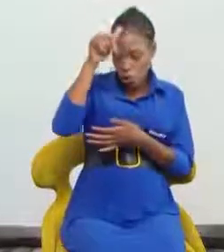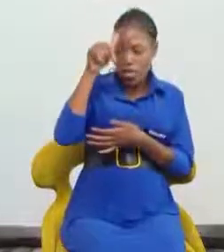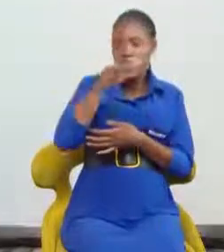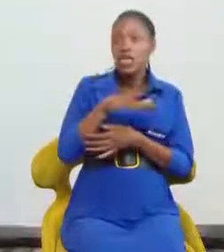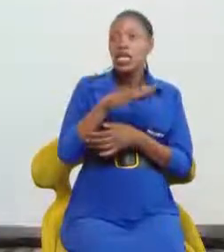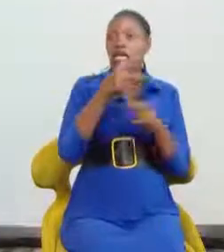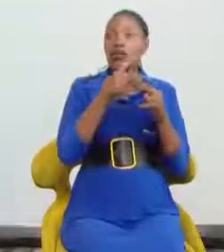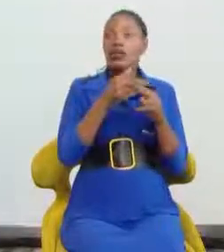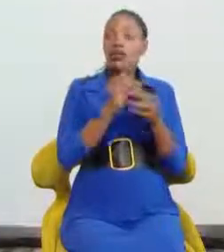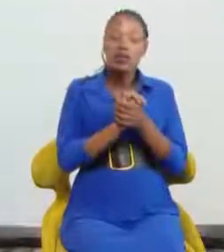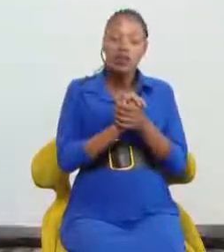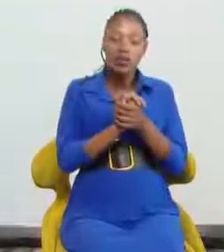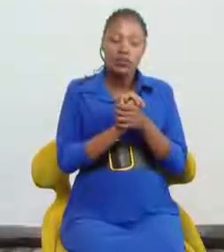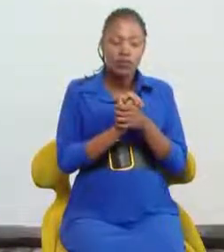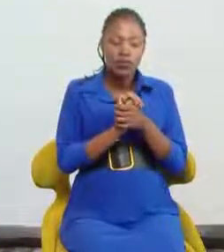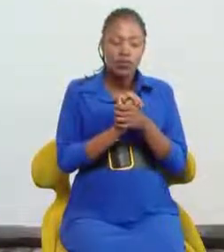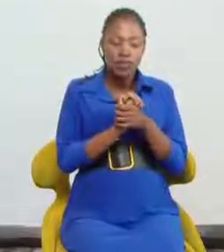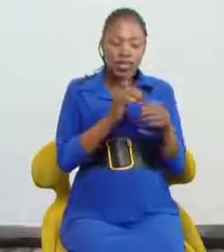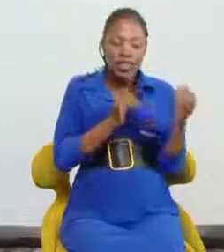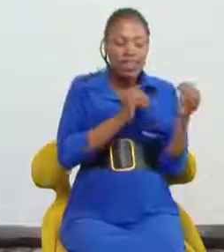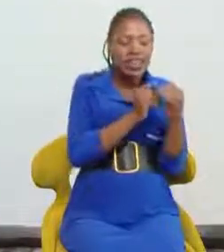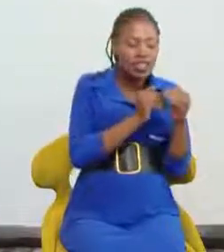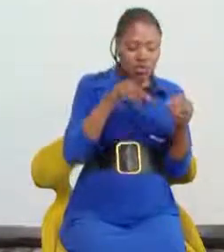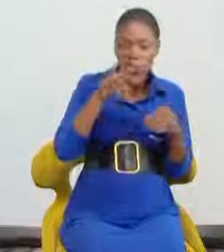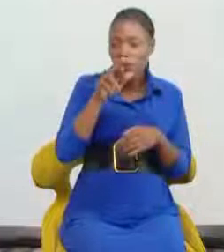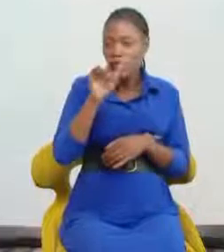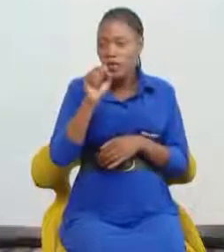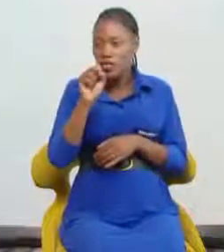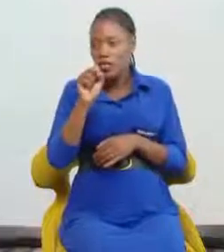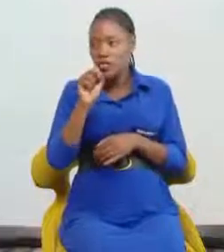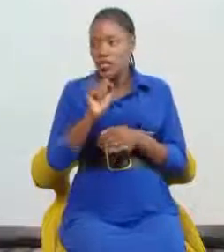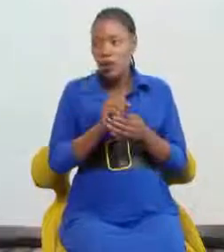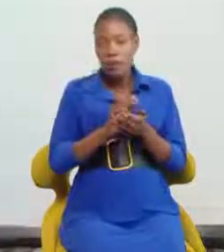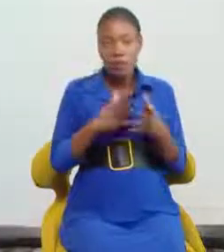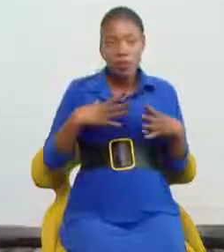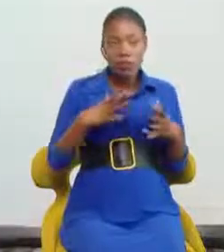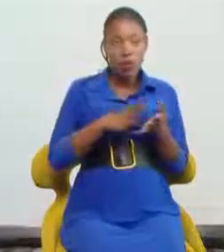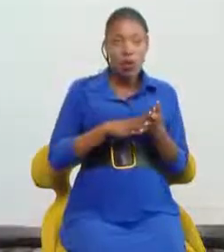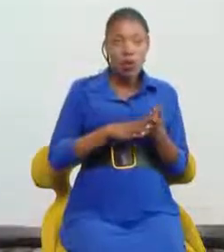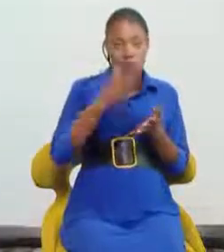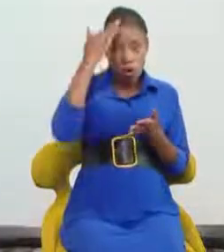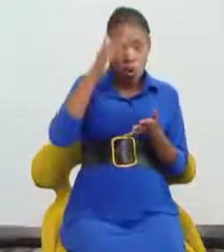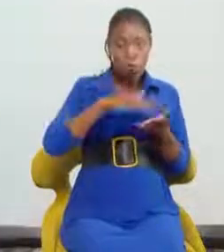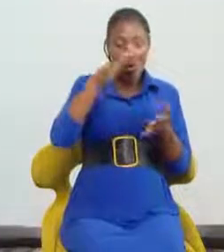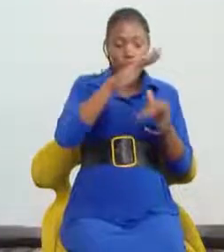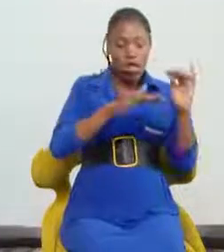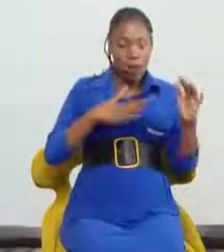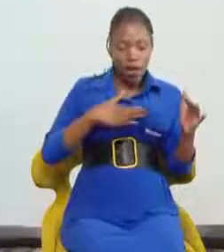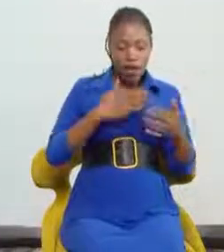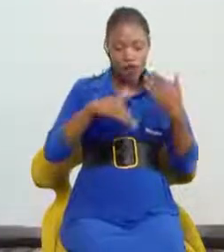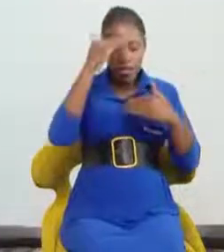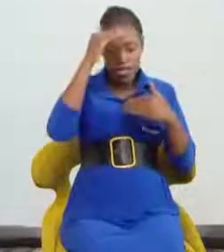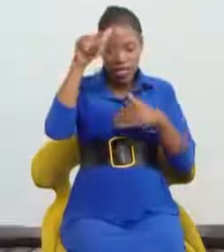called le Stade de France. It's just next to it. Much more people know this than my university, I don't know why. And in